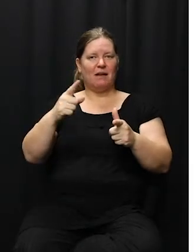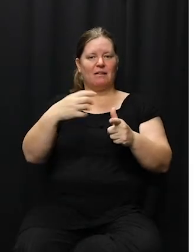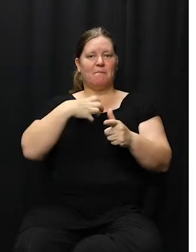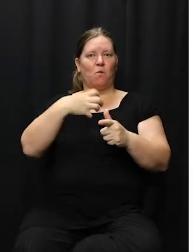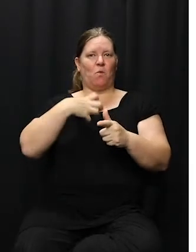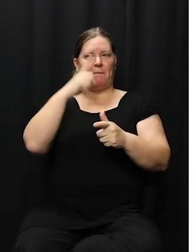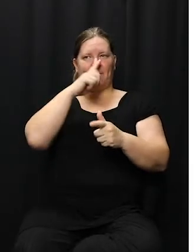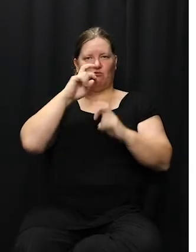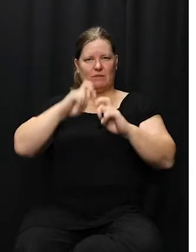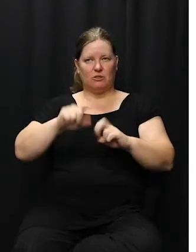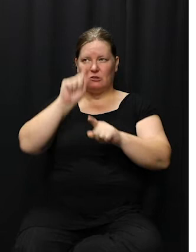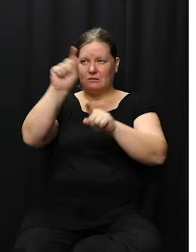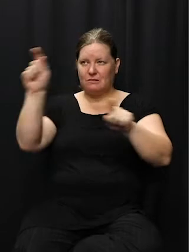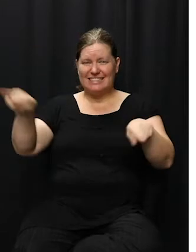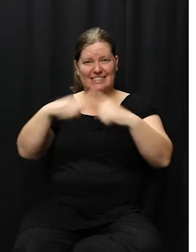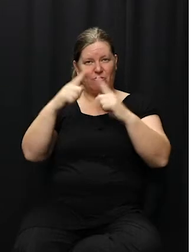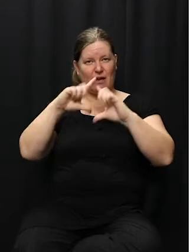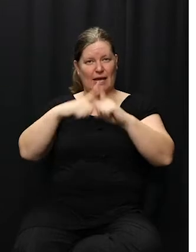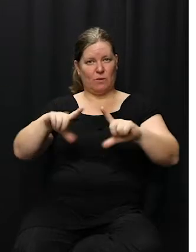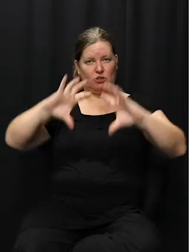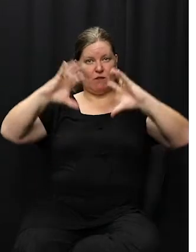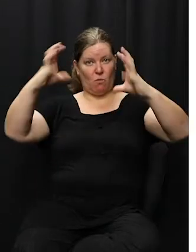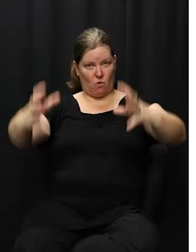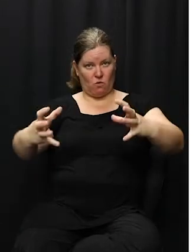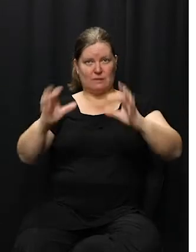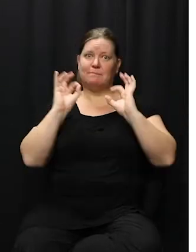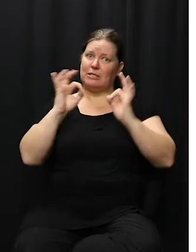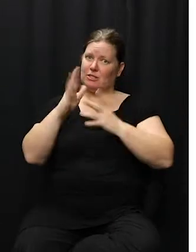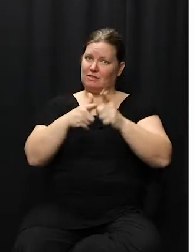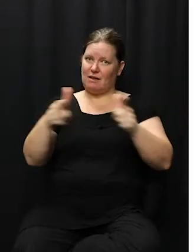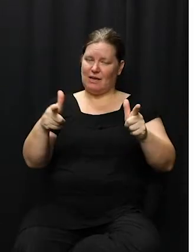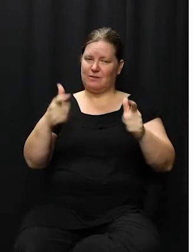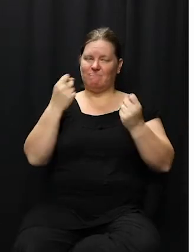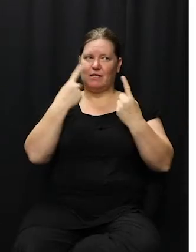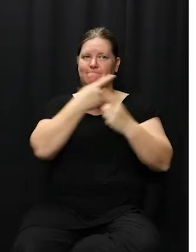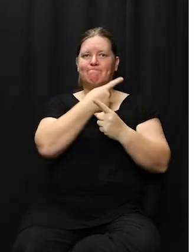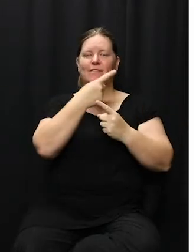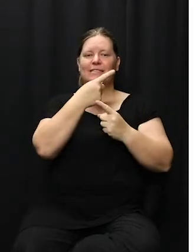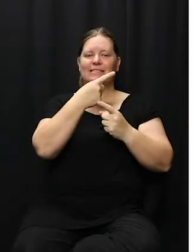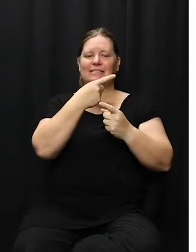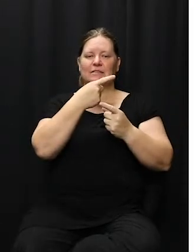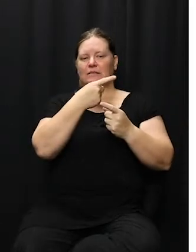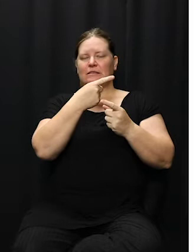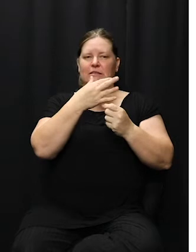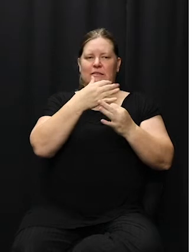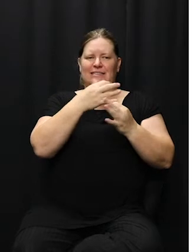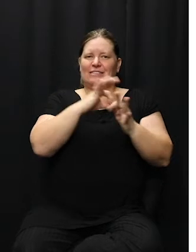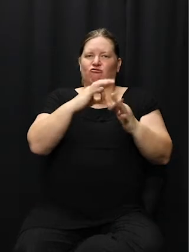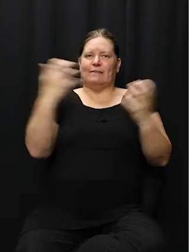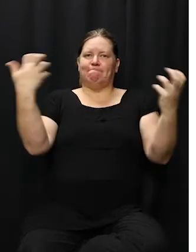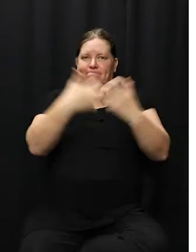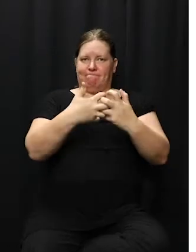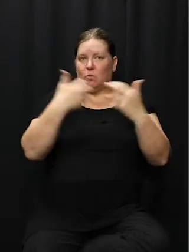around the world, linguists started researching around the world, especially sign languages, the more they realised that it doesn't match, it's not a good